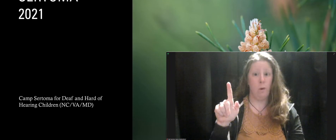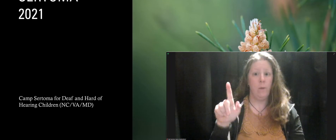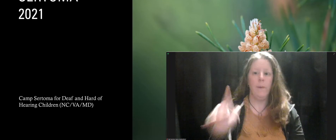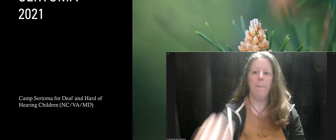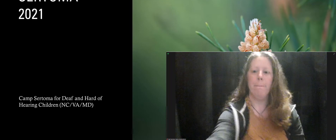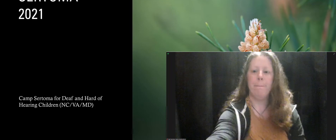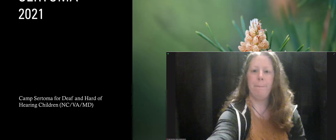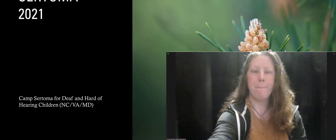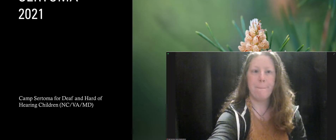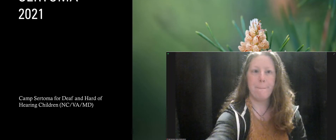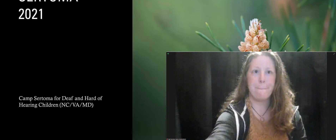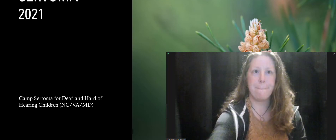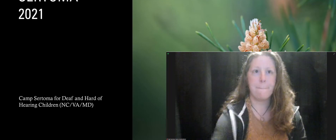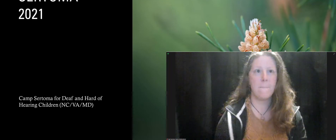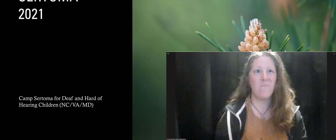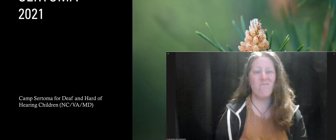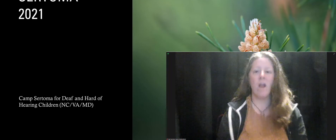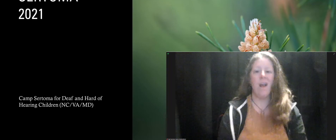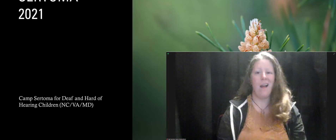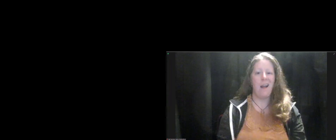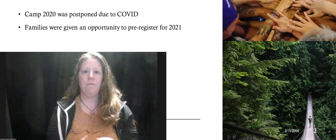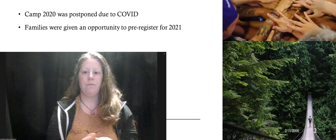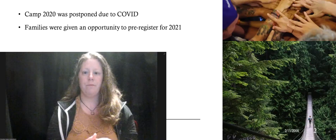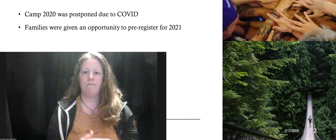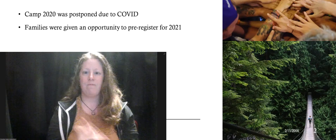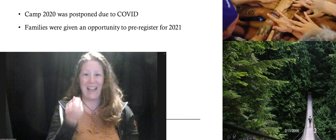for the year 2021.